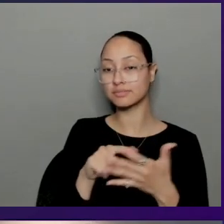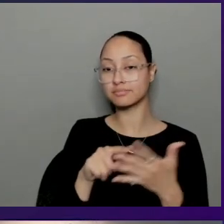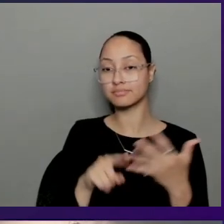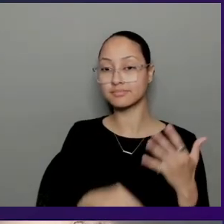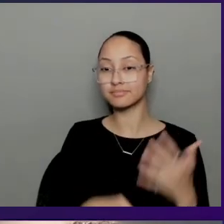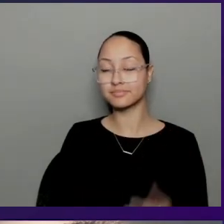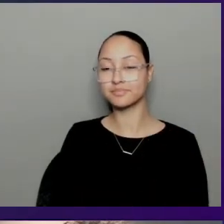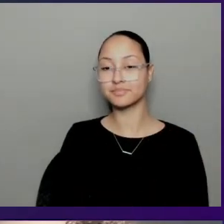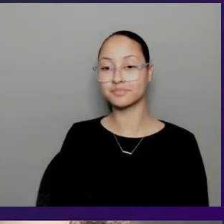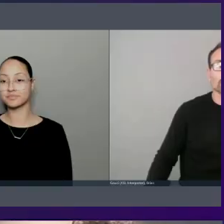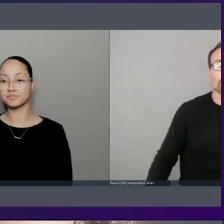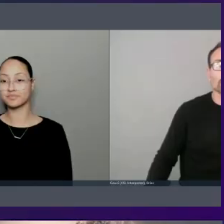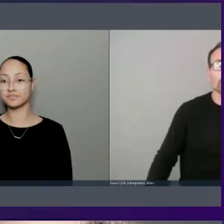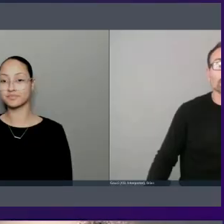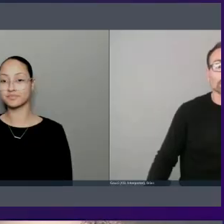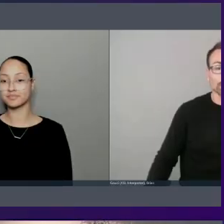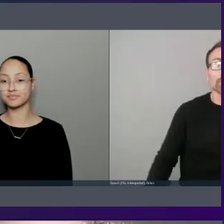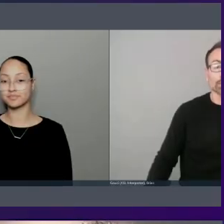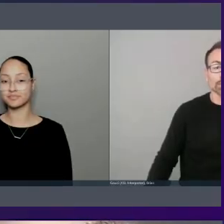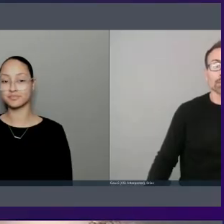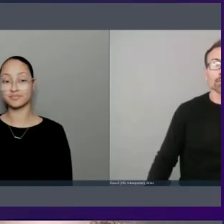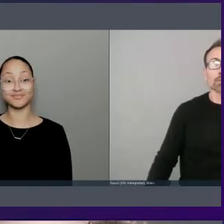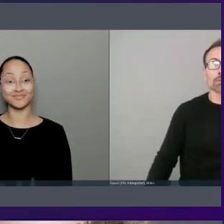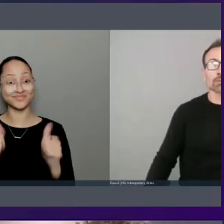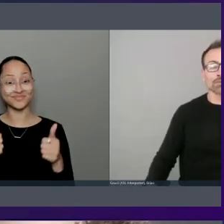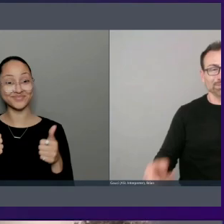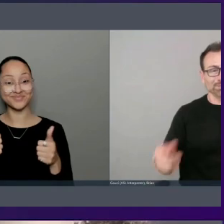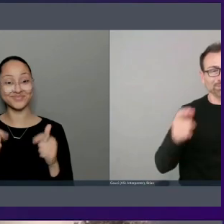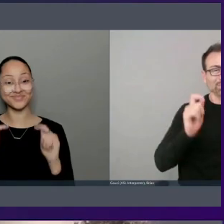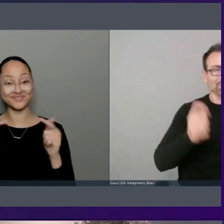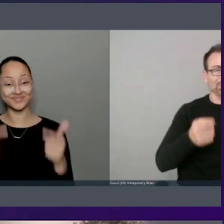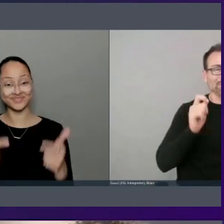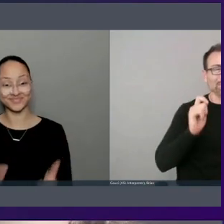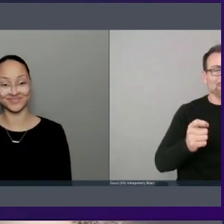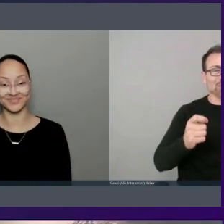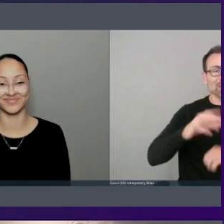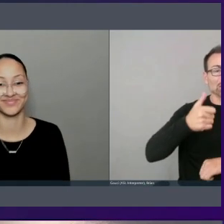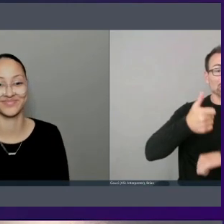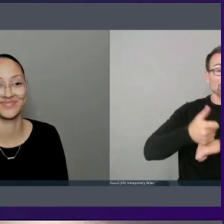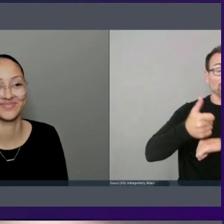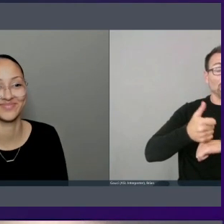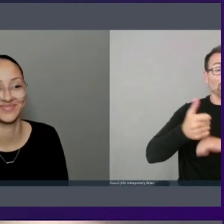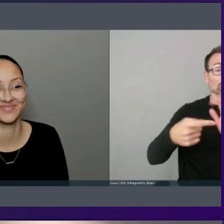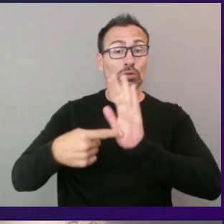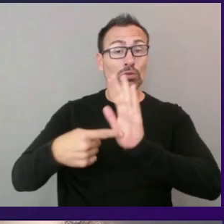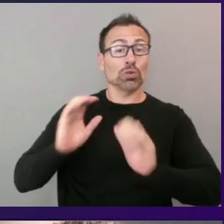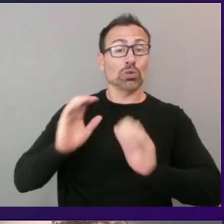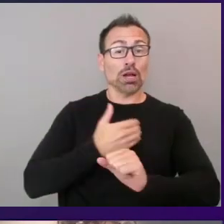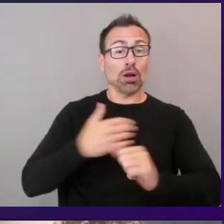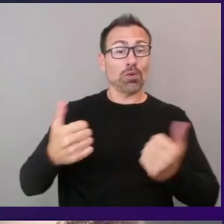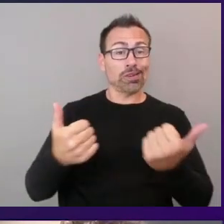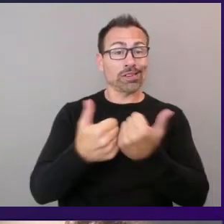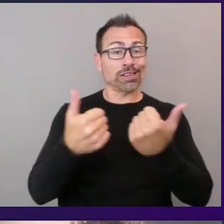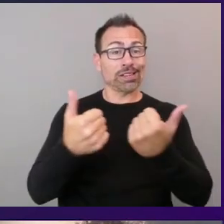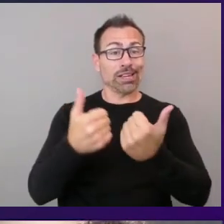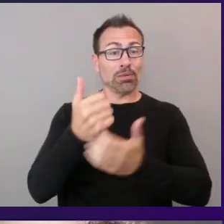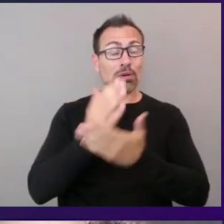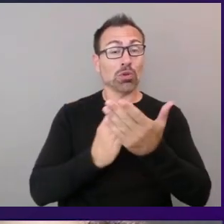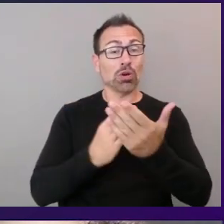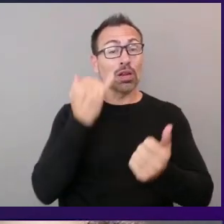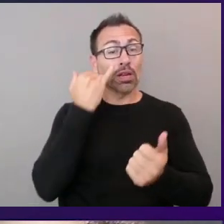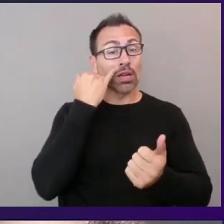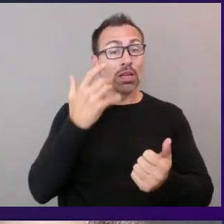We changed the default template to show our game component, and then if we run the npm start